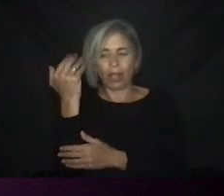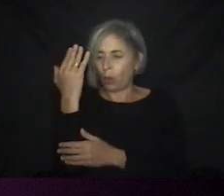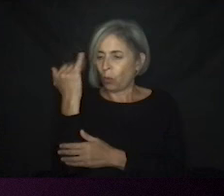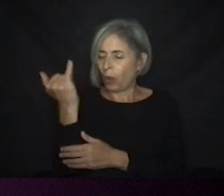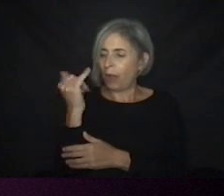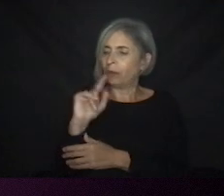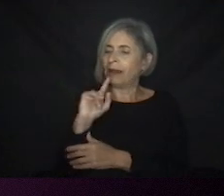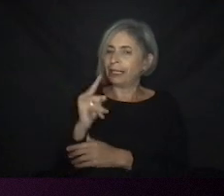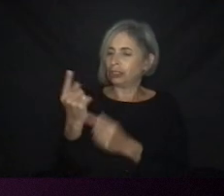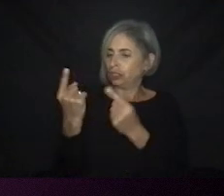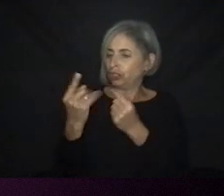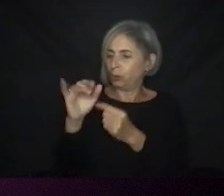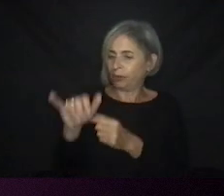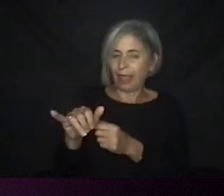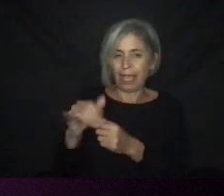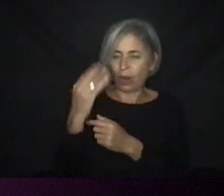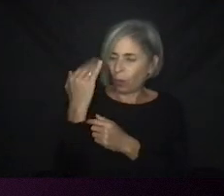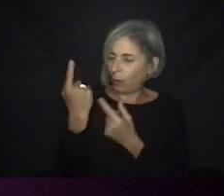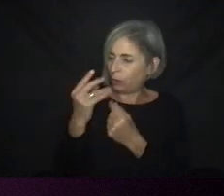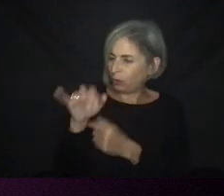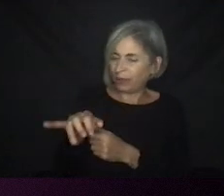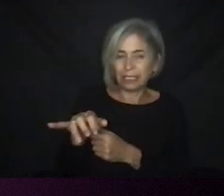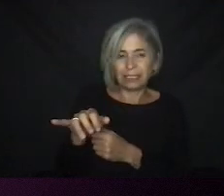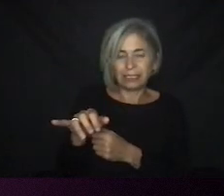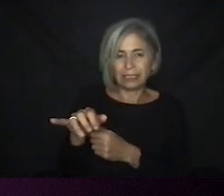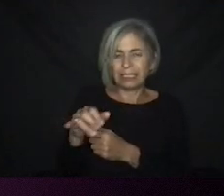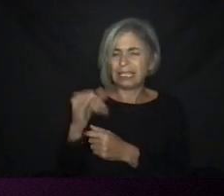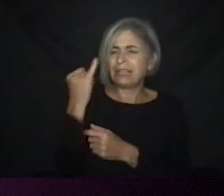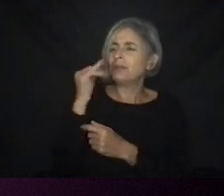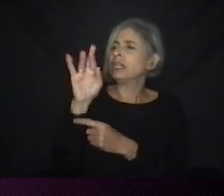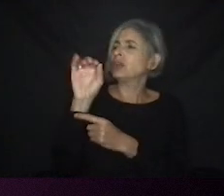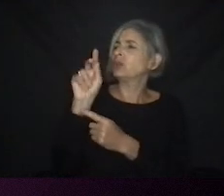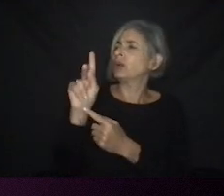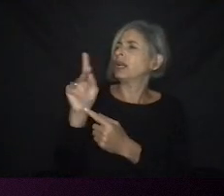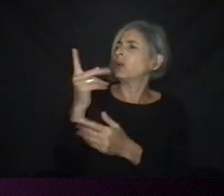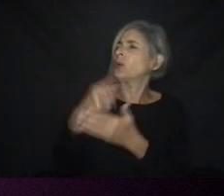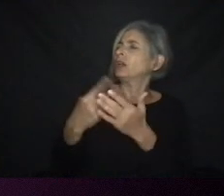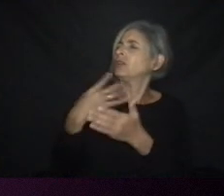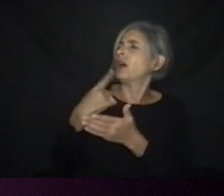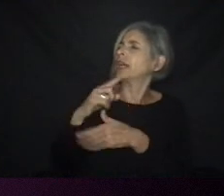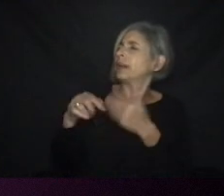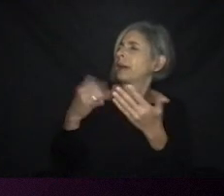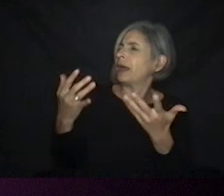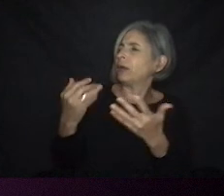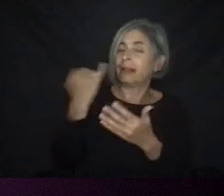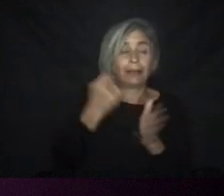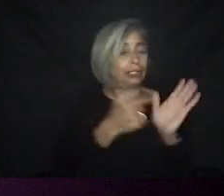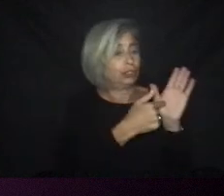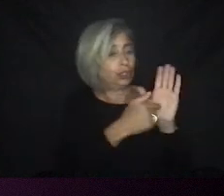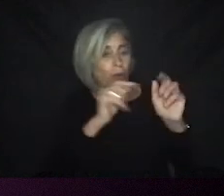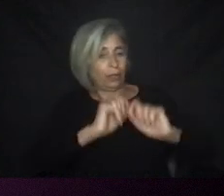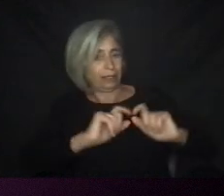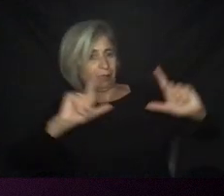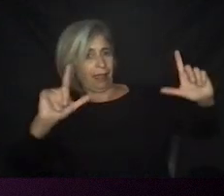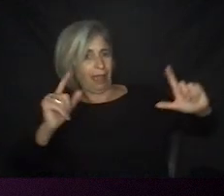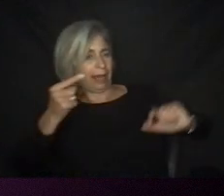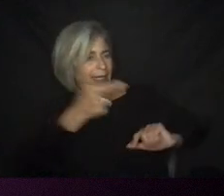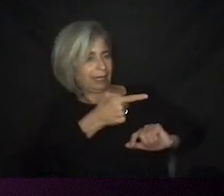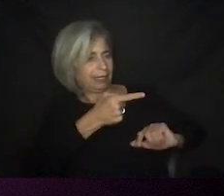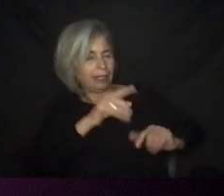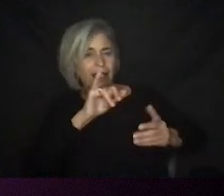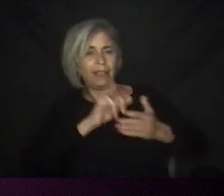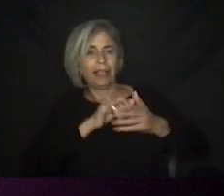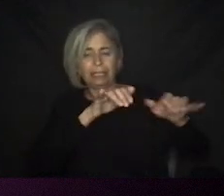we're actually doing it, why we're doing it. So you say, Rick, well, what do you mean? What are you talking about? Well, if I show this slide, this is one of